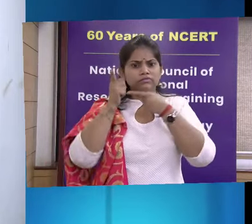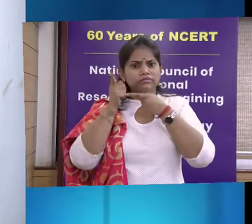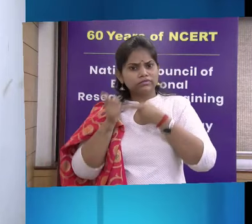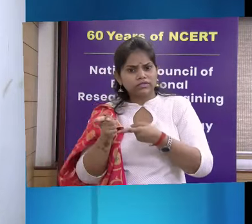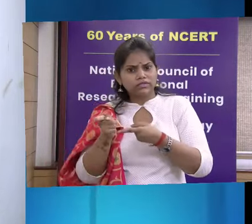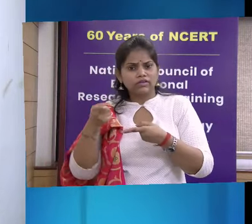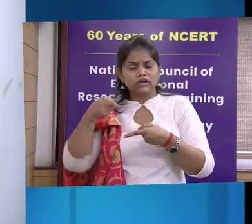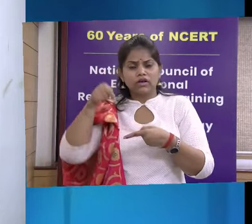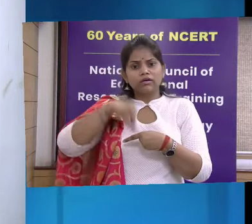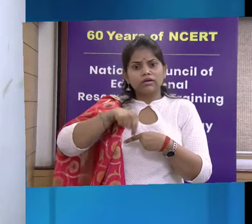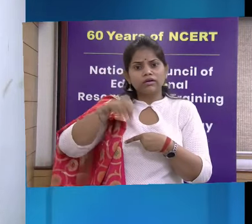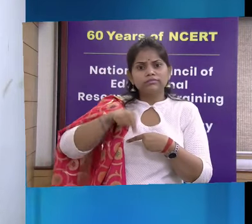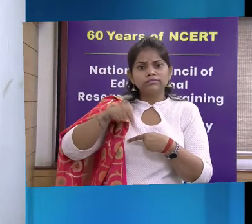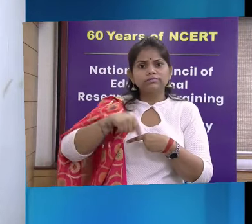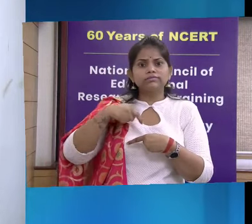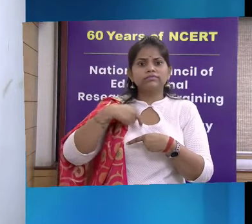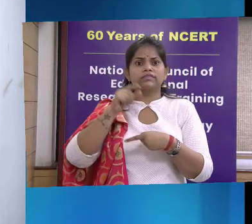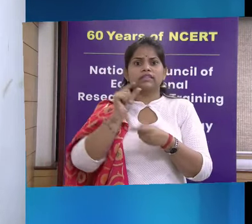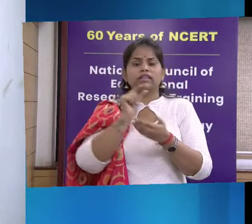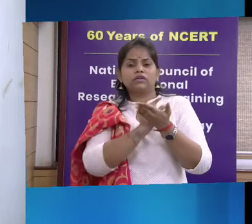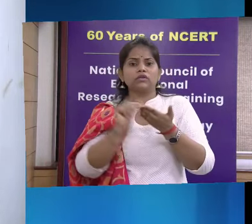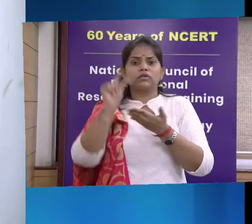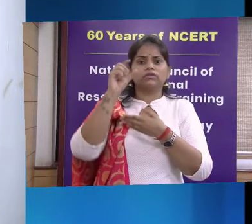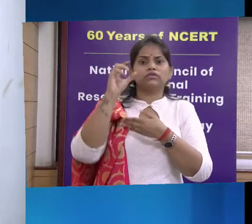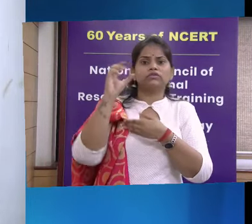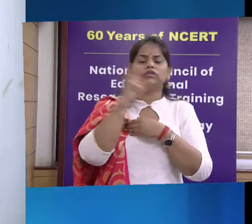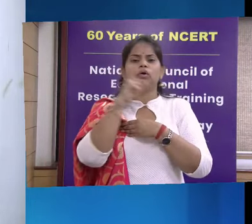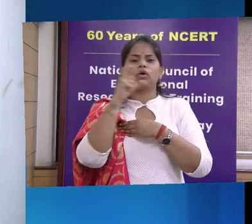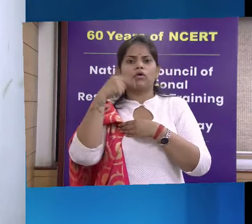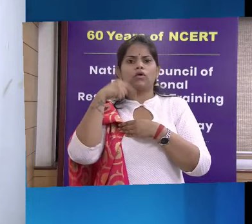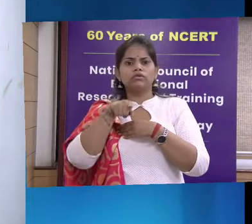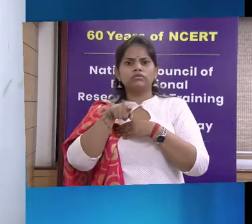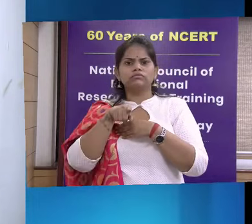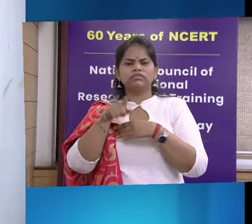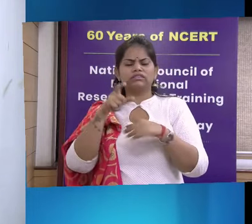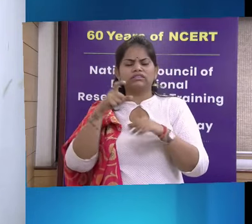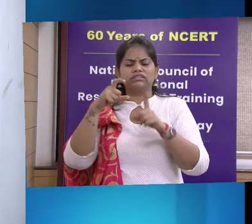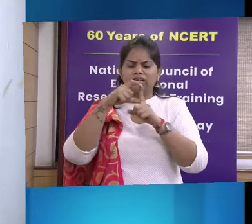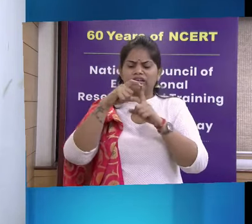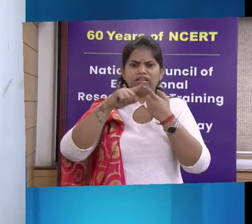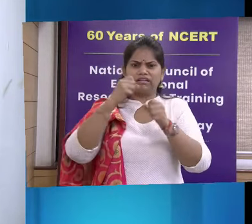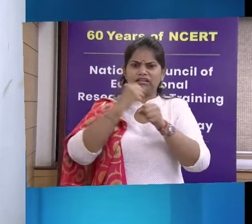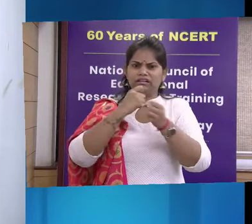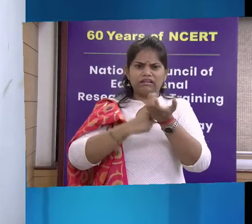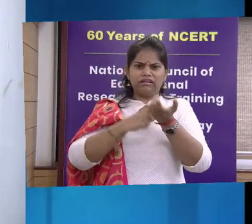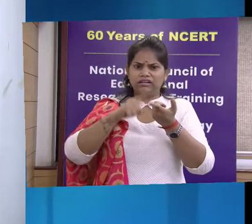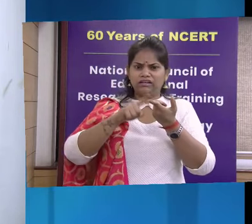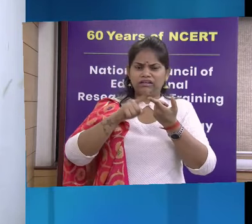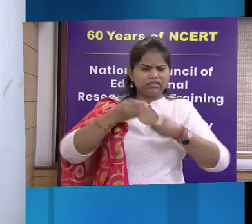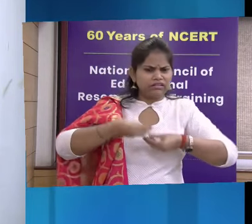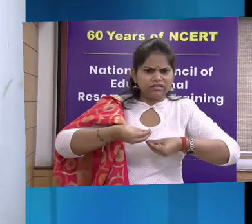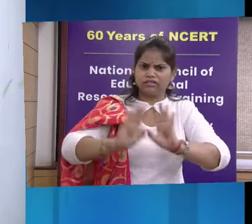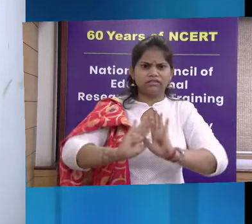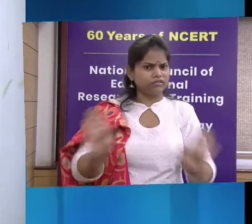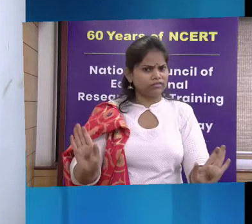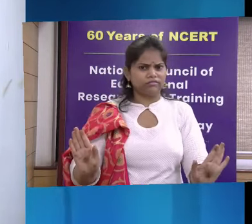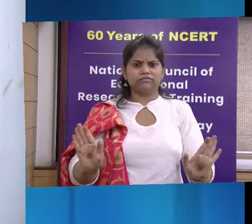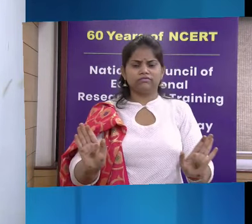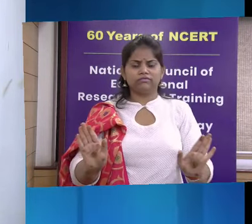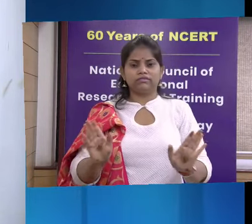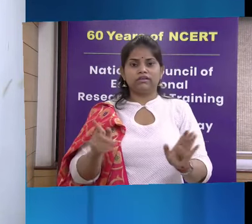today's colleges or universities is not only to give degrees, but also to make students expert of